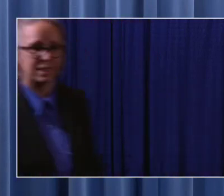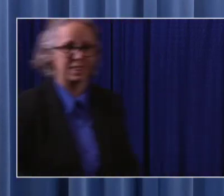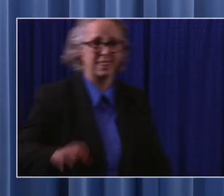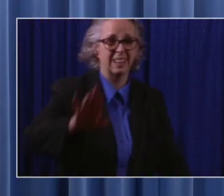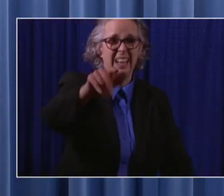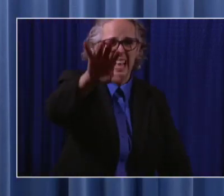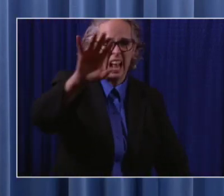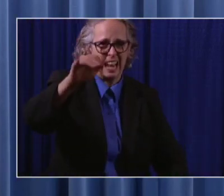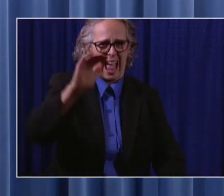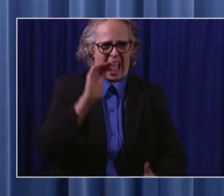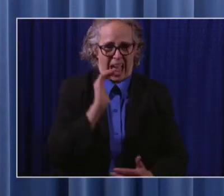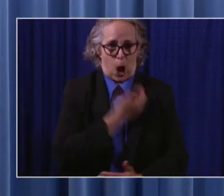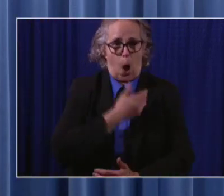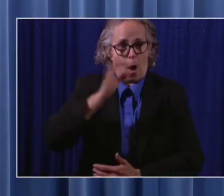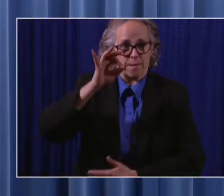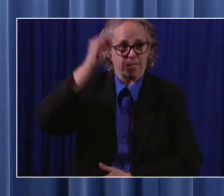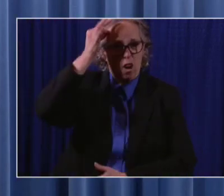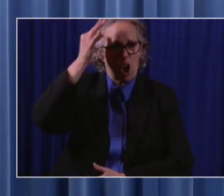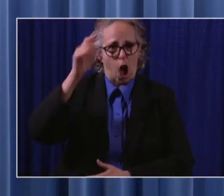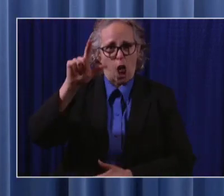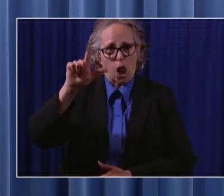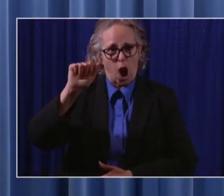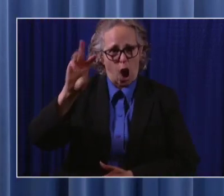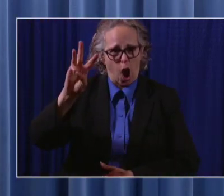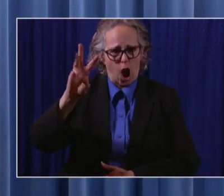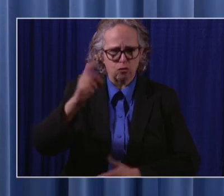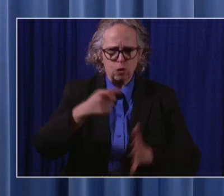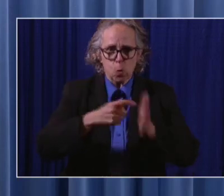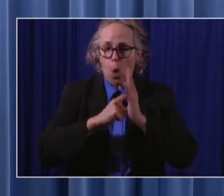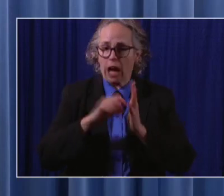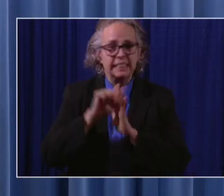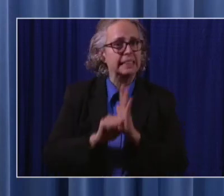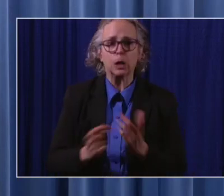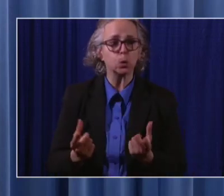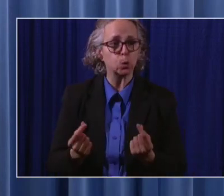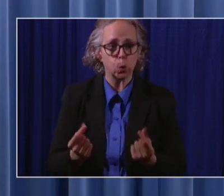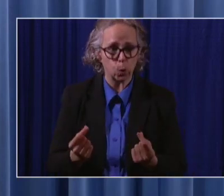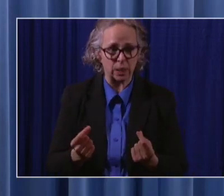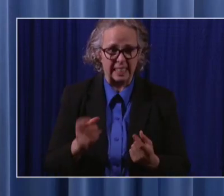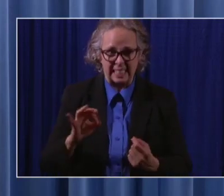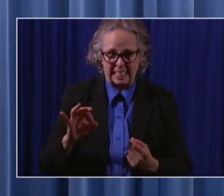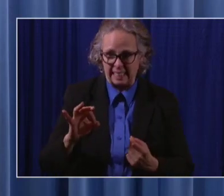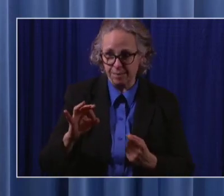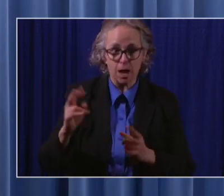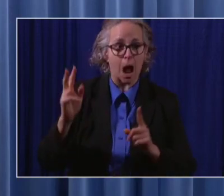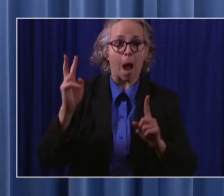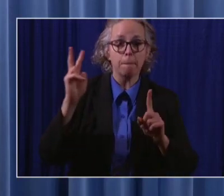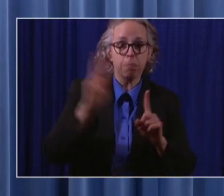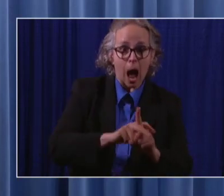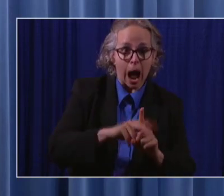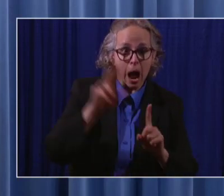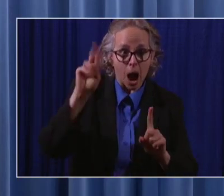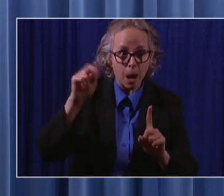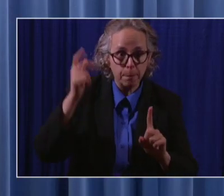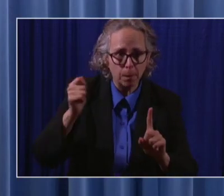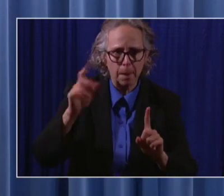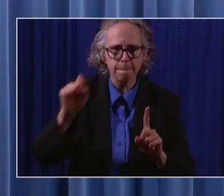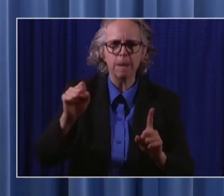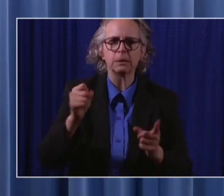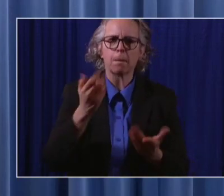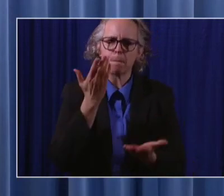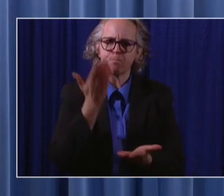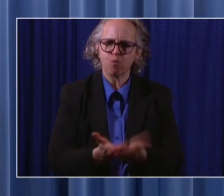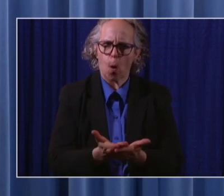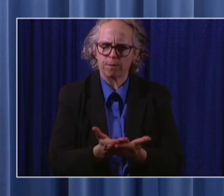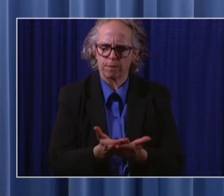us to verify anybody who gets unemployment. So one of the kind of challenging